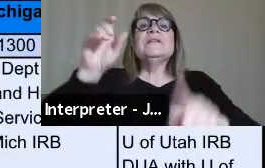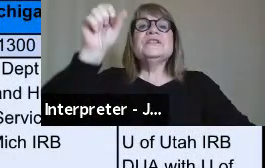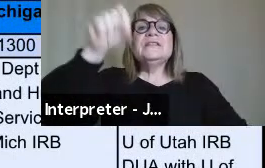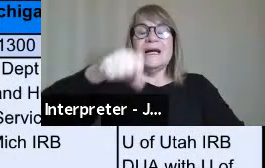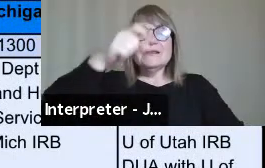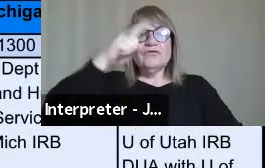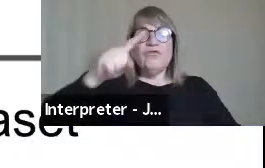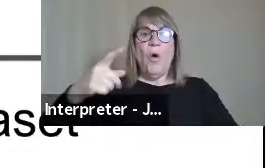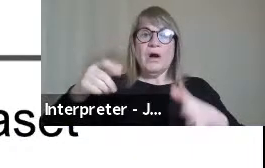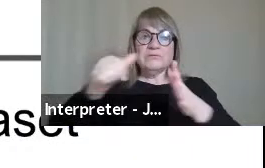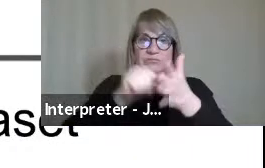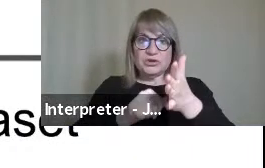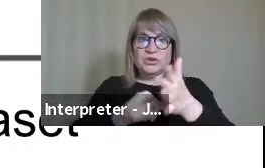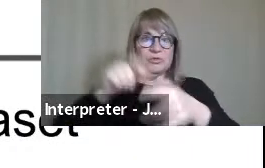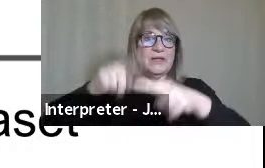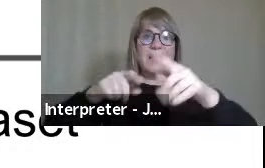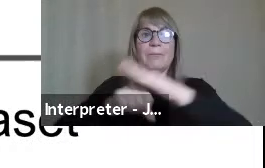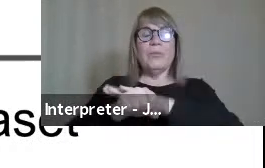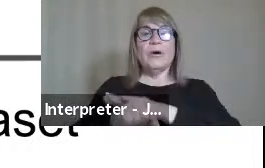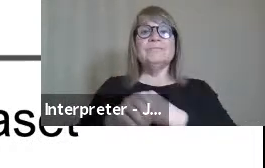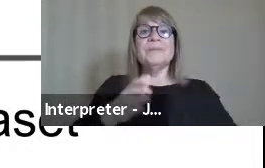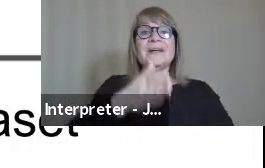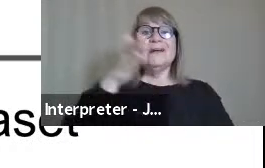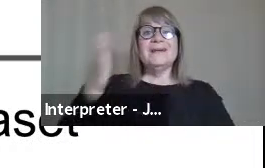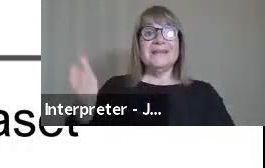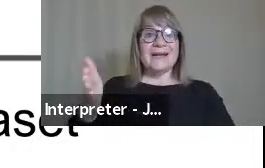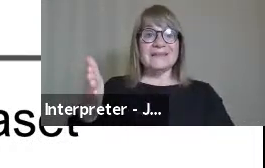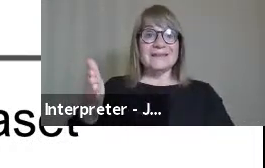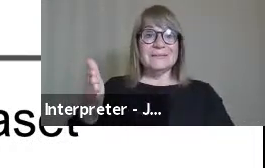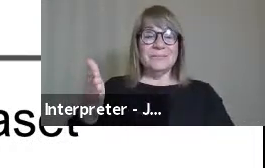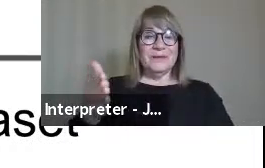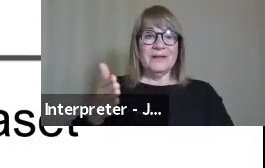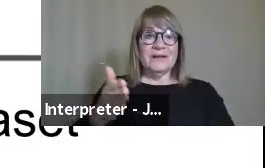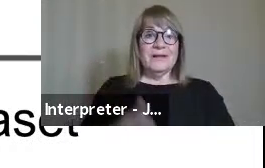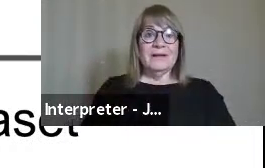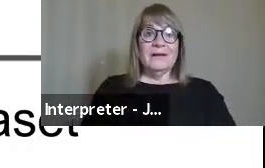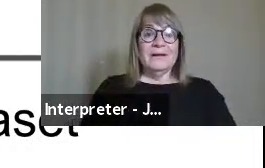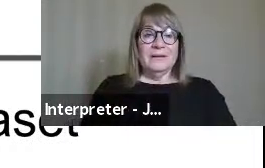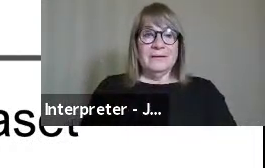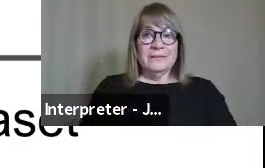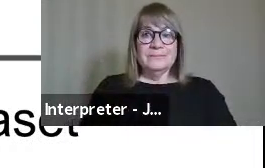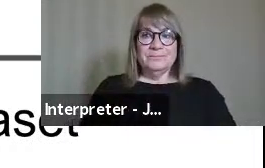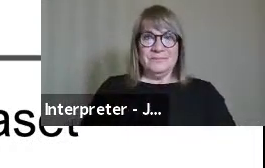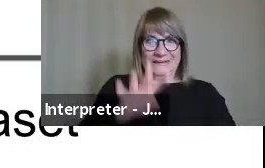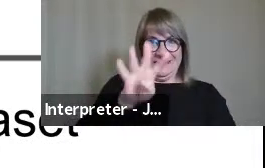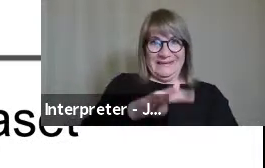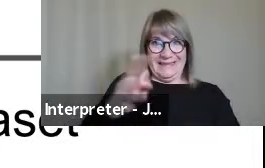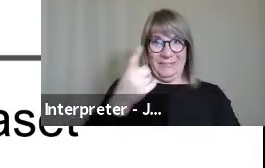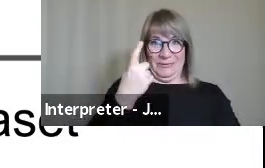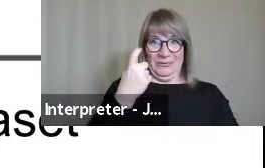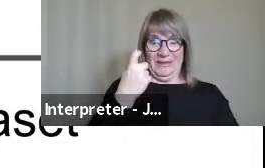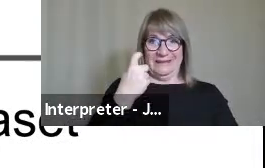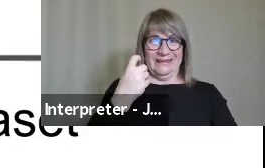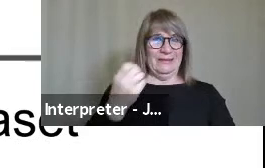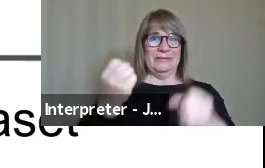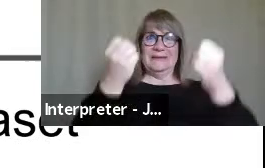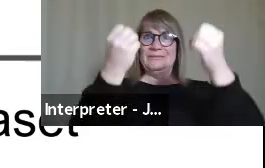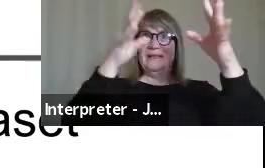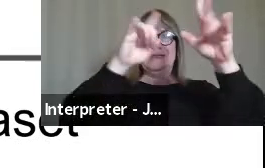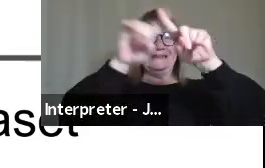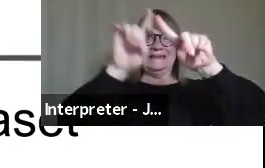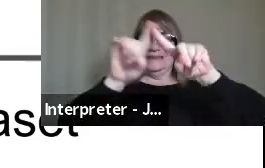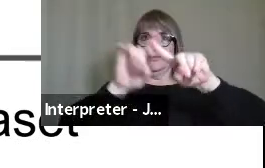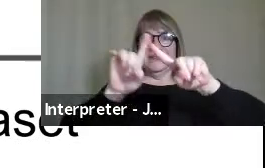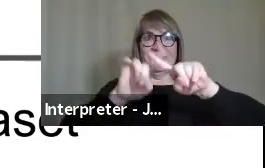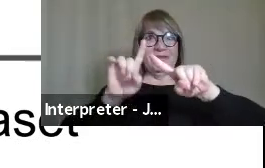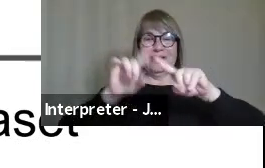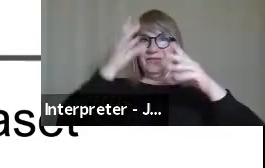slide i just wanted to briefly show you know that's a big picture all the types of information we'd like to have in data sets so we